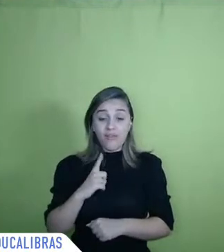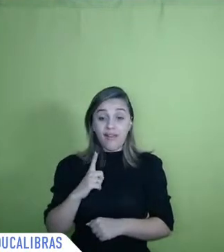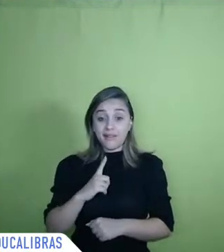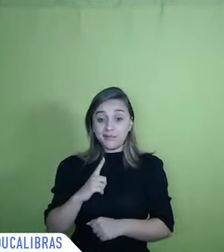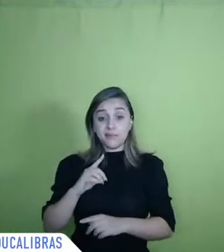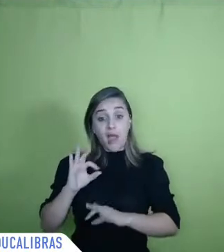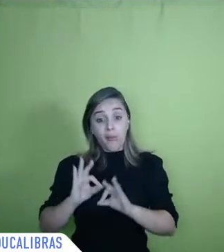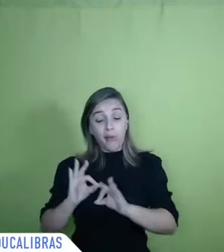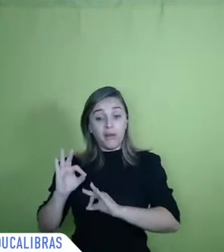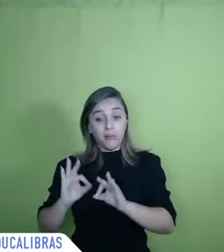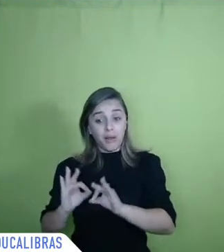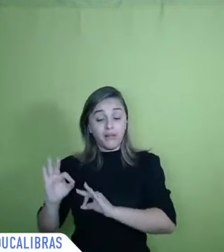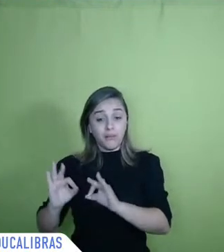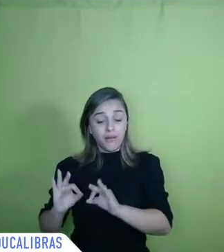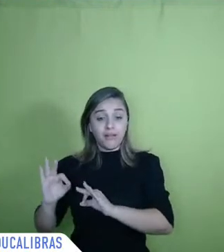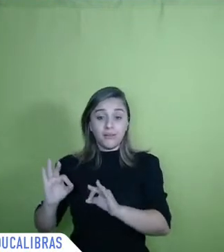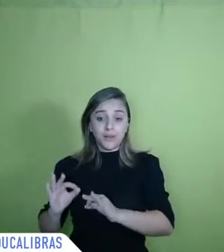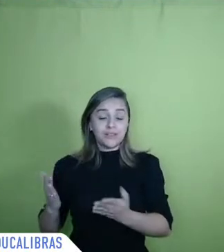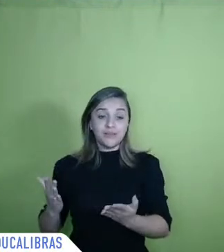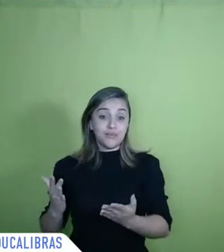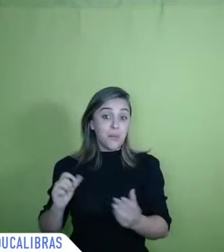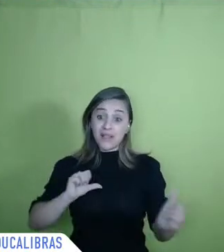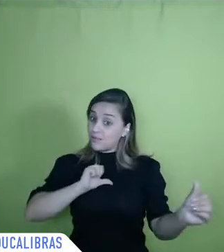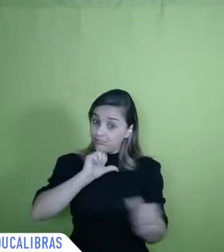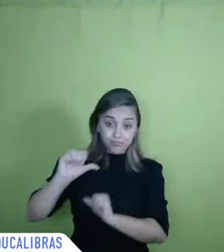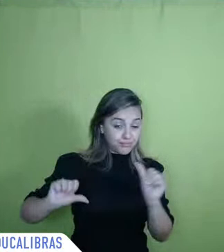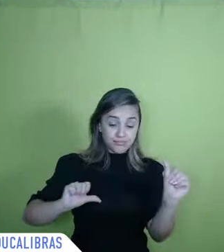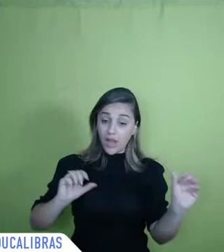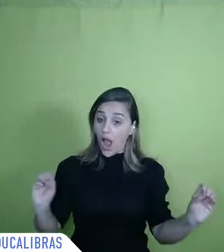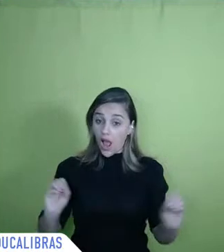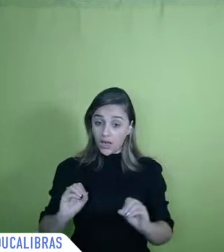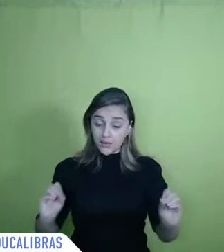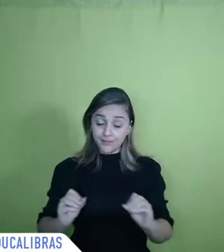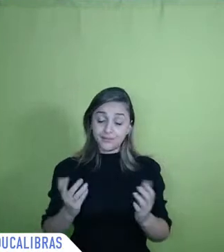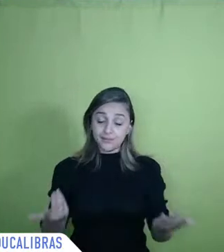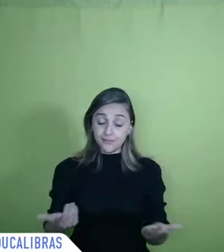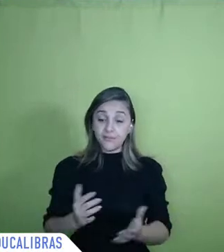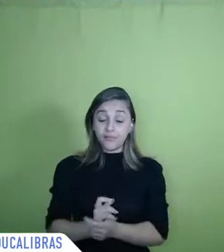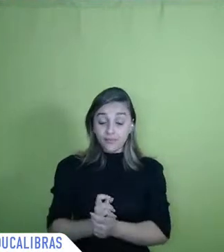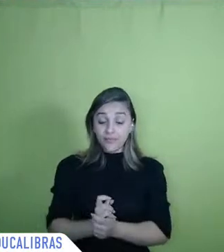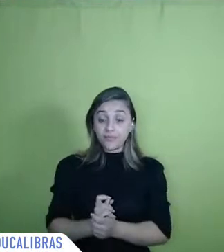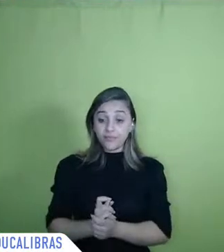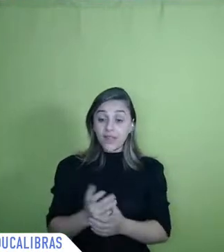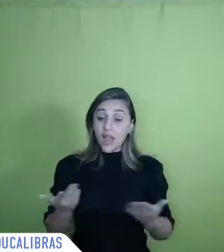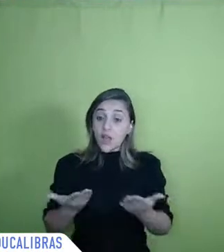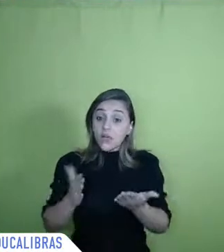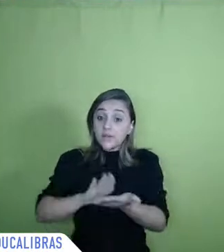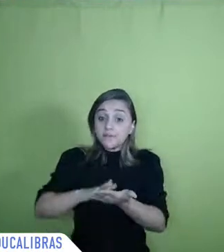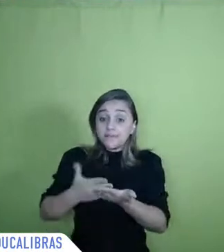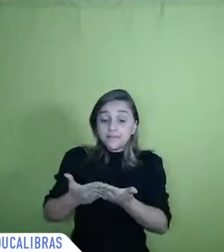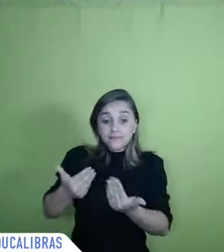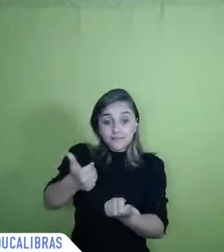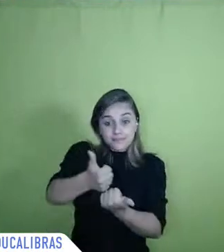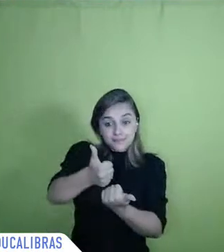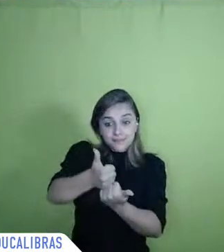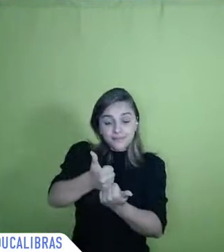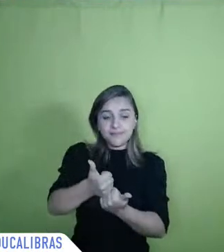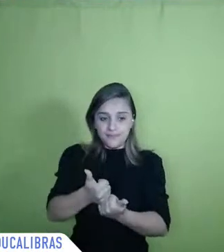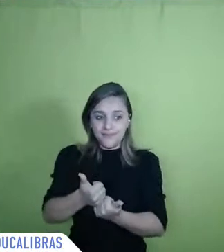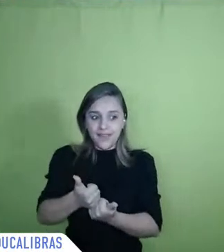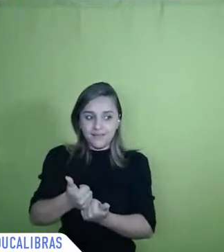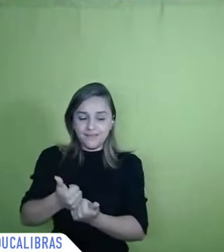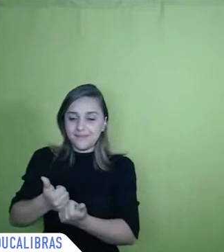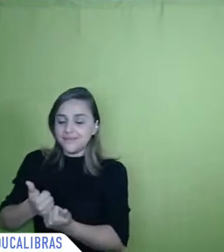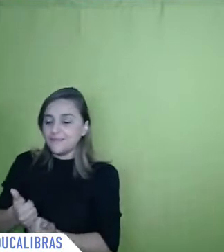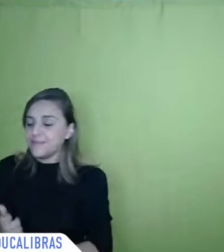won't be able to change that, because the idea is that I have to be able to change this choice. This reversion that was made